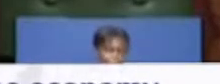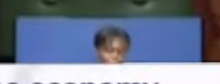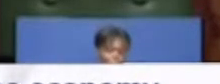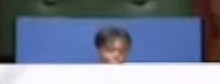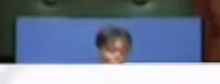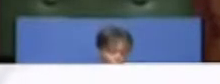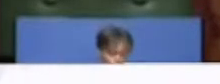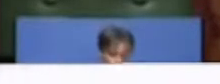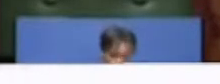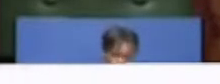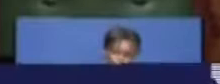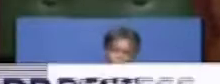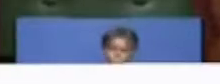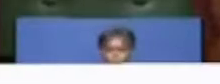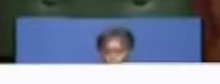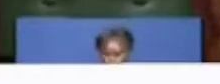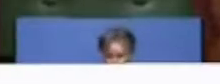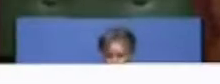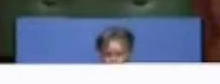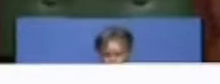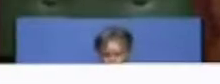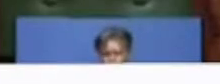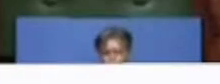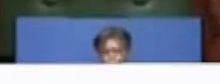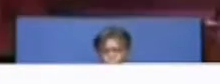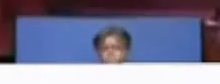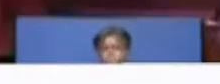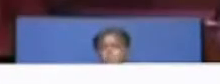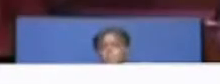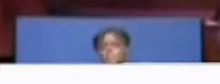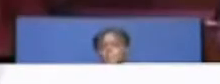Kenya and to expand representation.